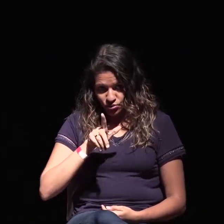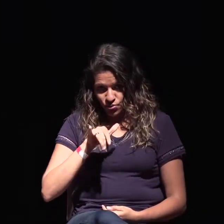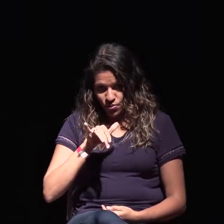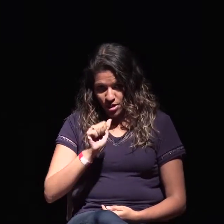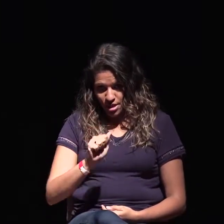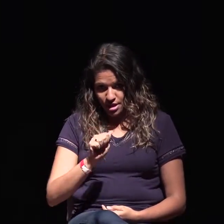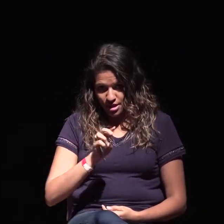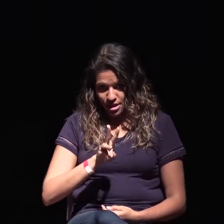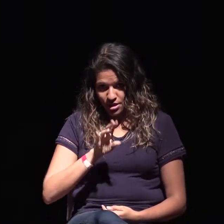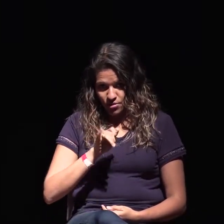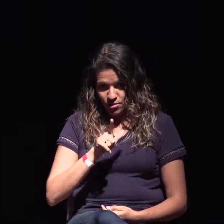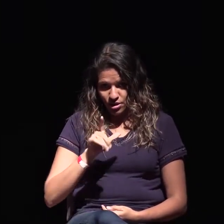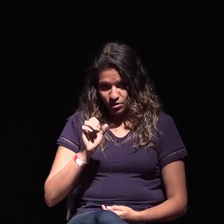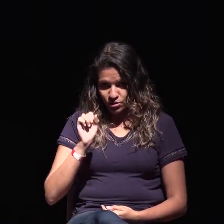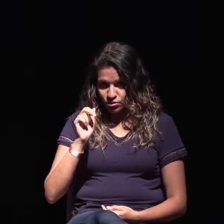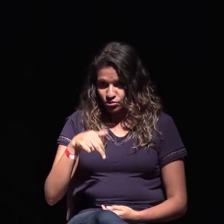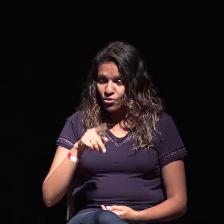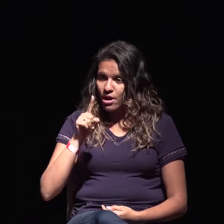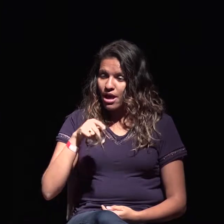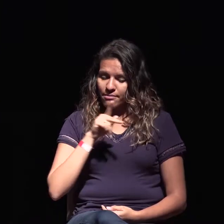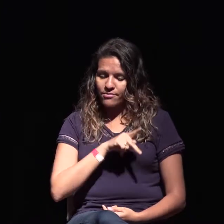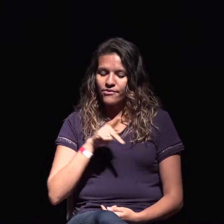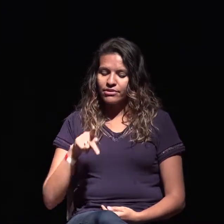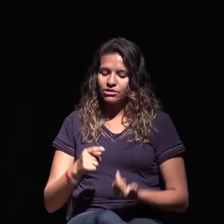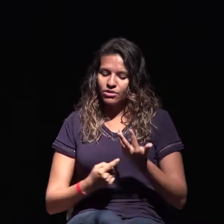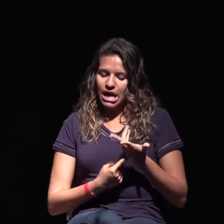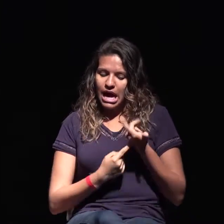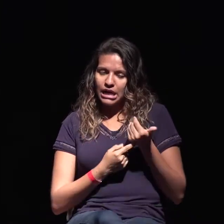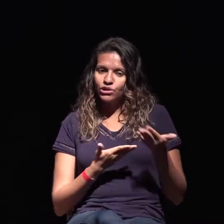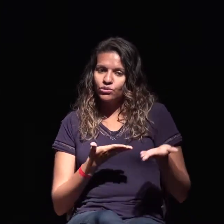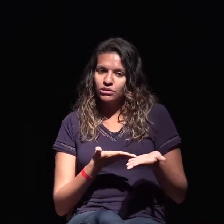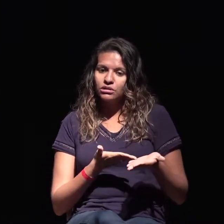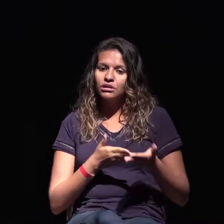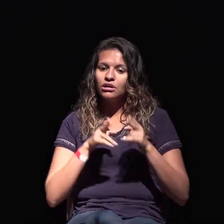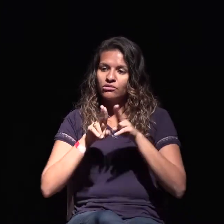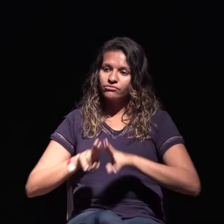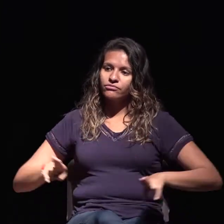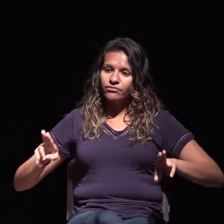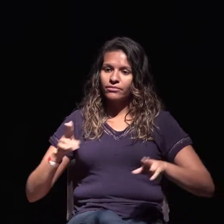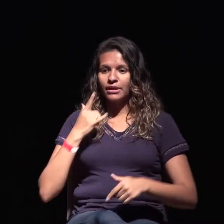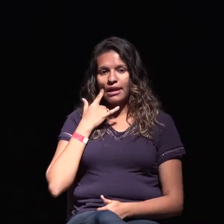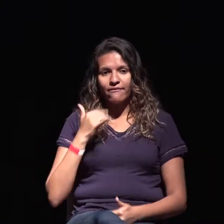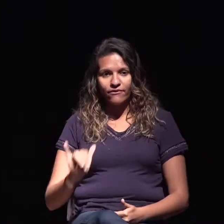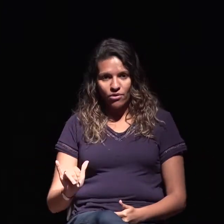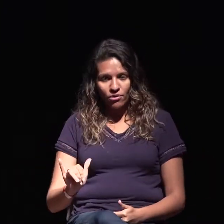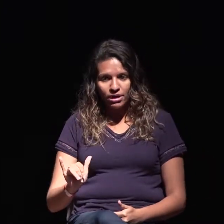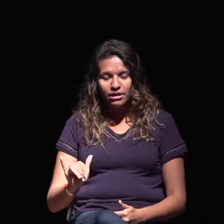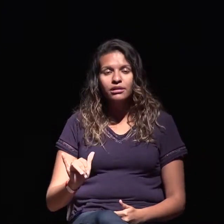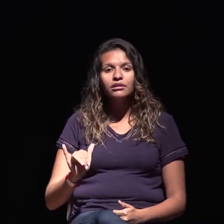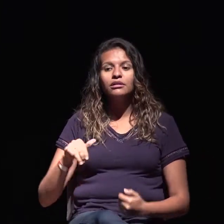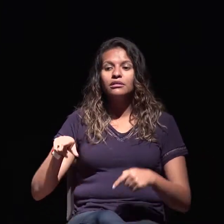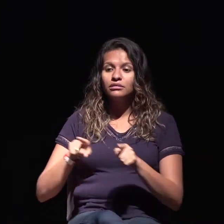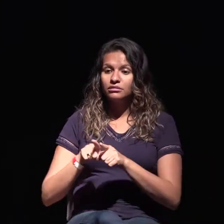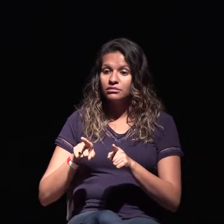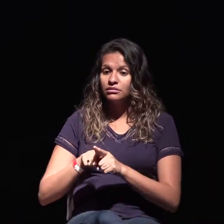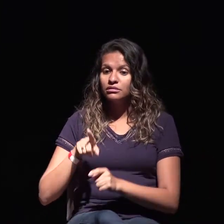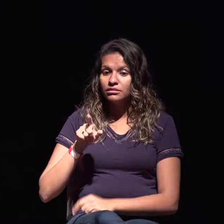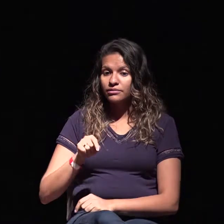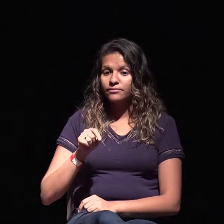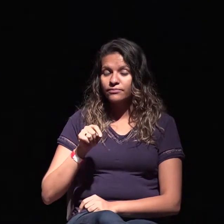Wilson. A Julia é professora de arte contemporânea na University of California, Berkeley, onde também dirige